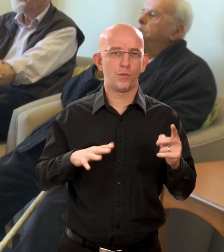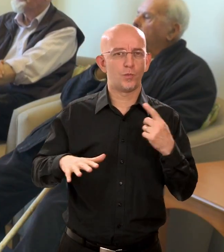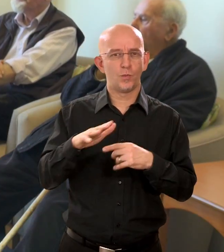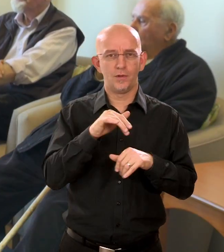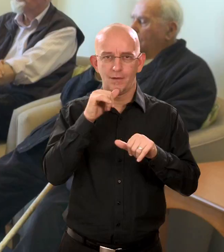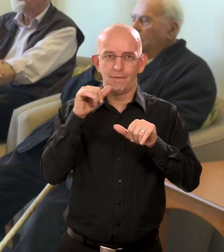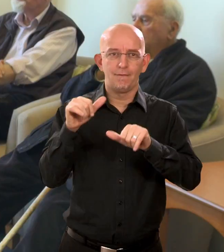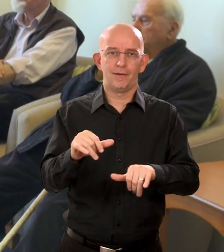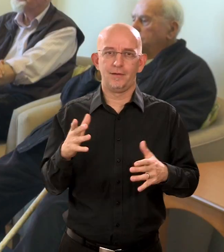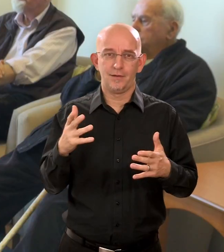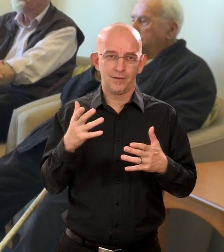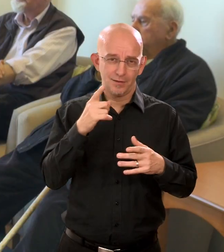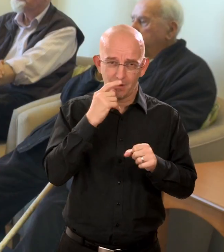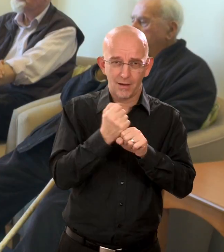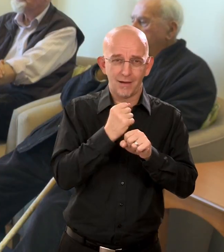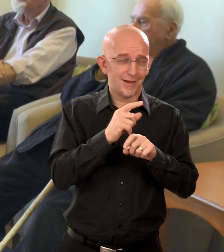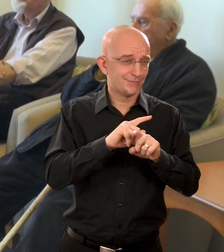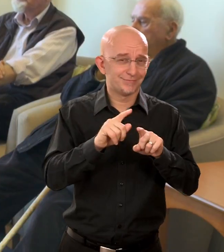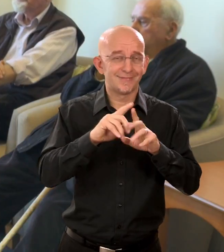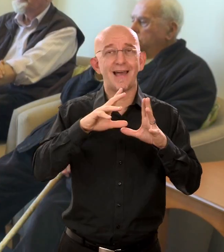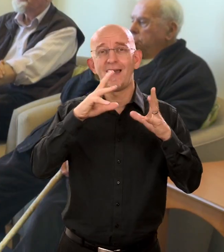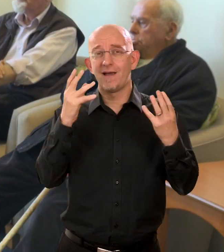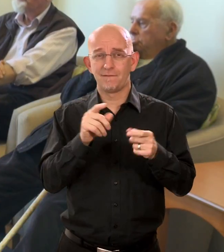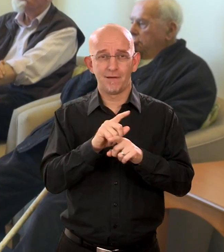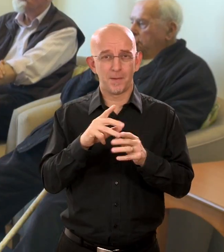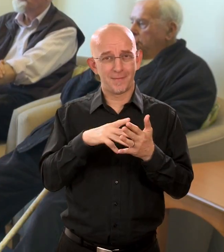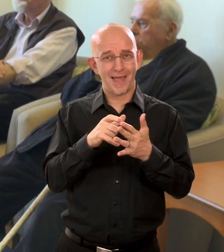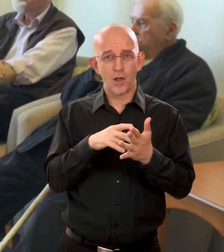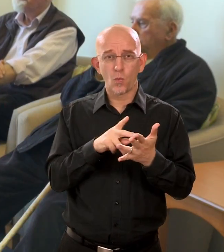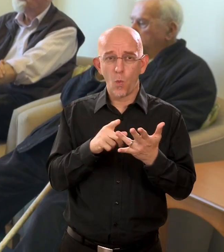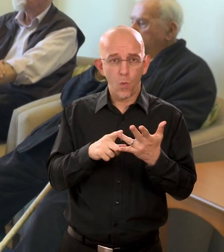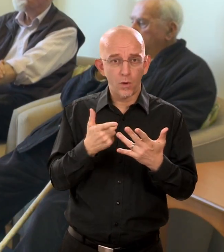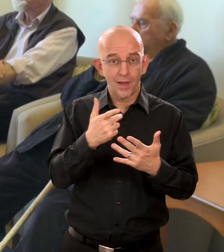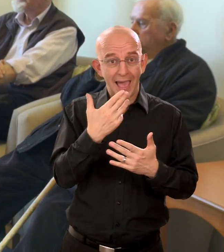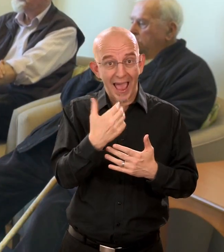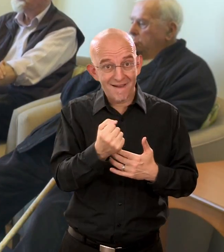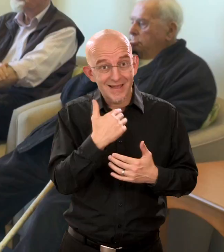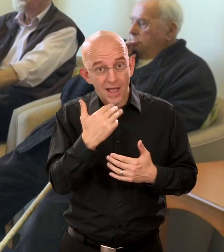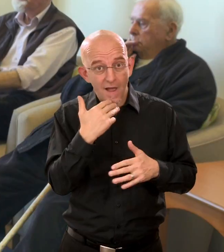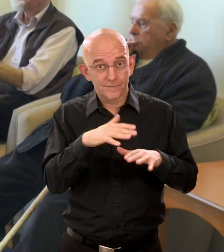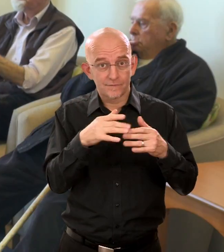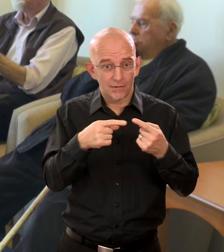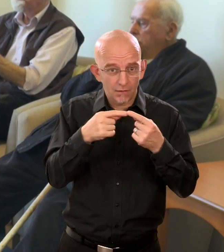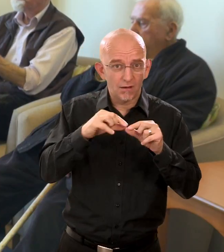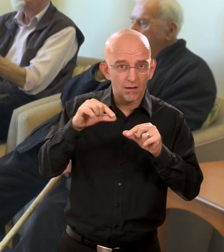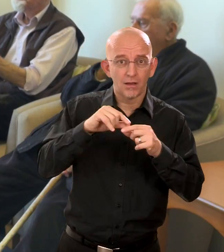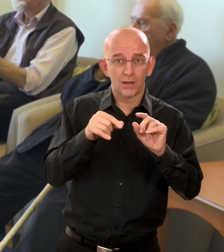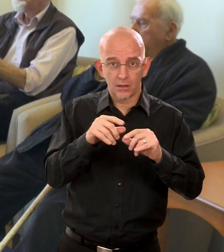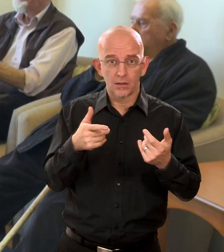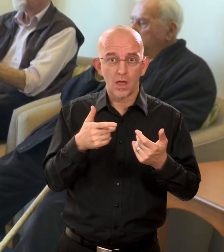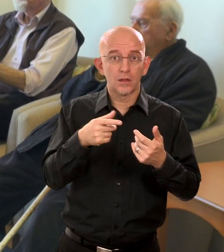with Meccano, as long as you had enough bits and hadn't lost all the bolts and nuts, because they were nut and